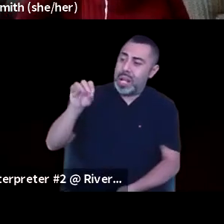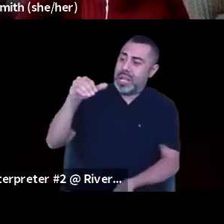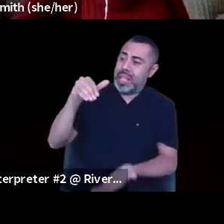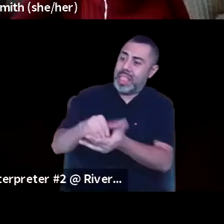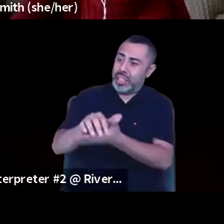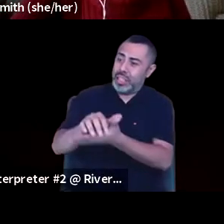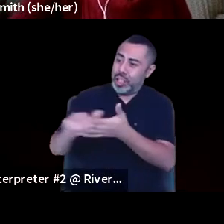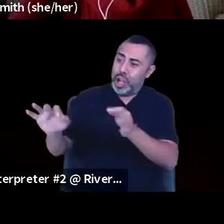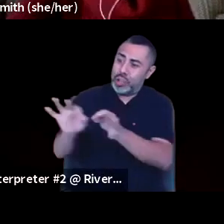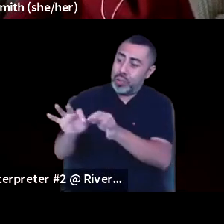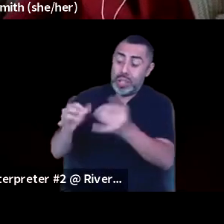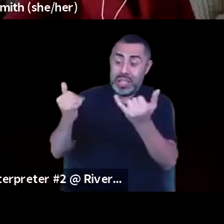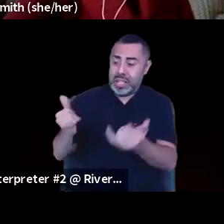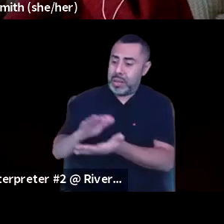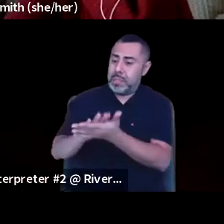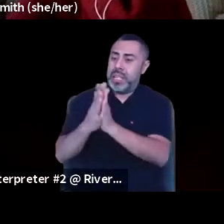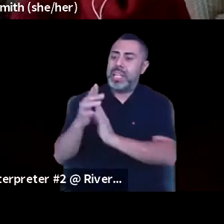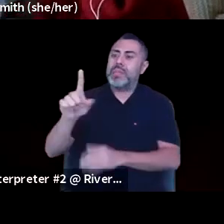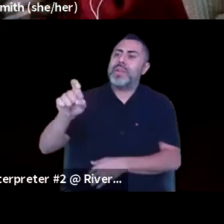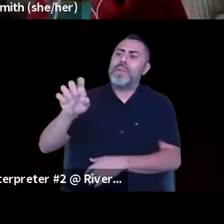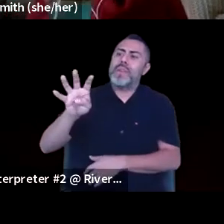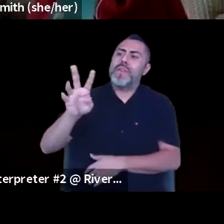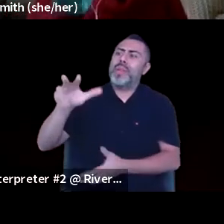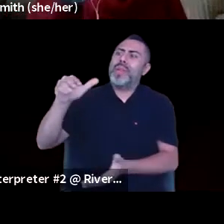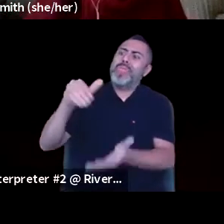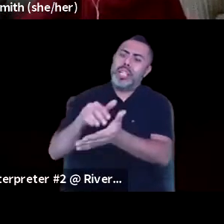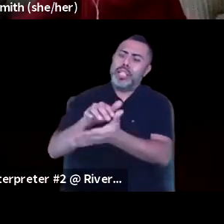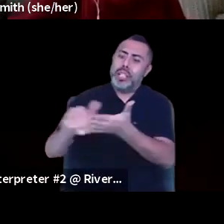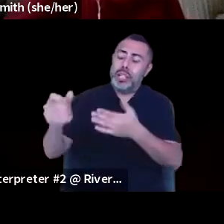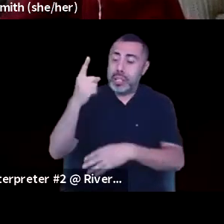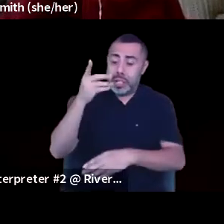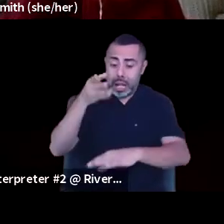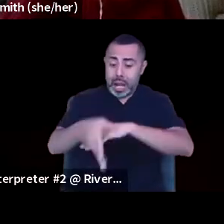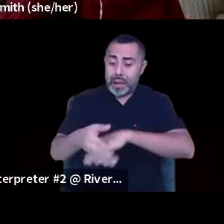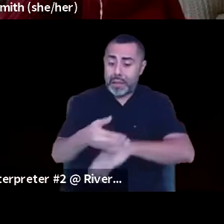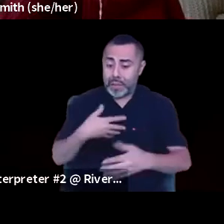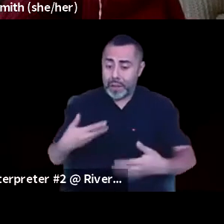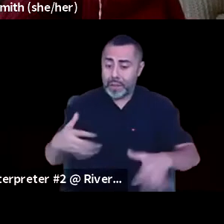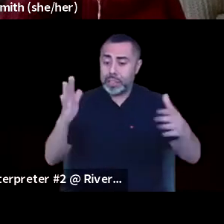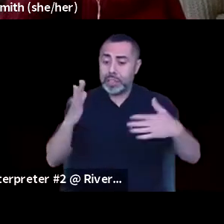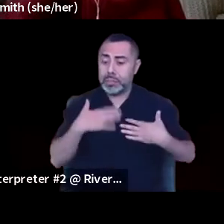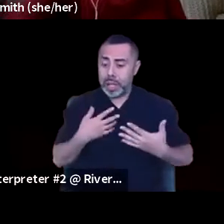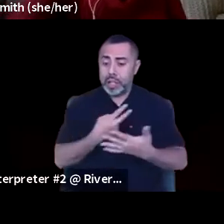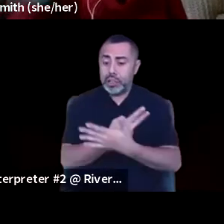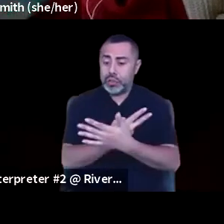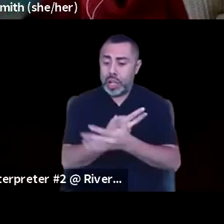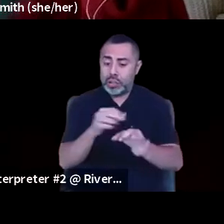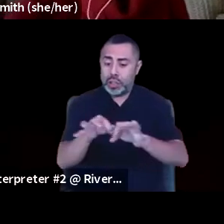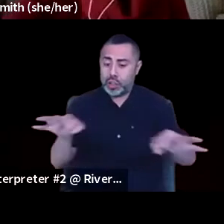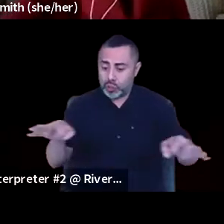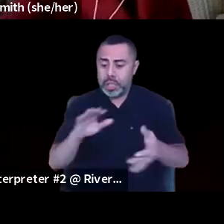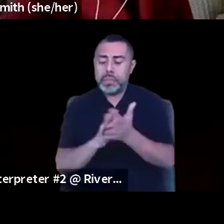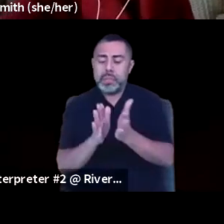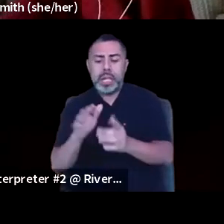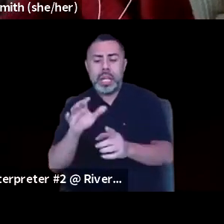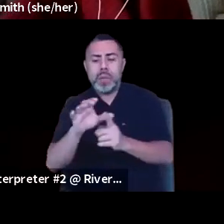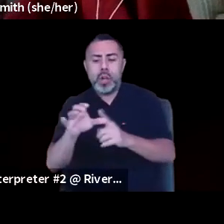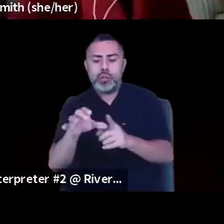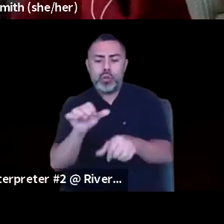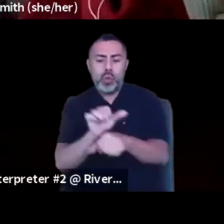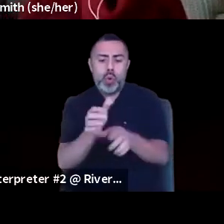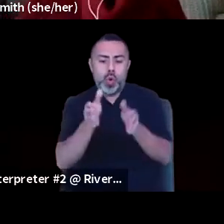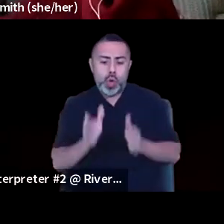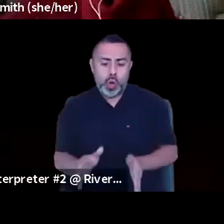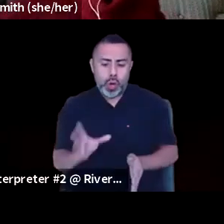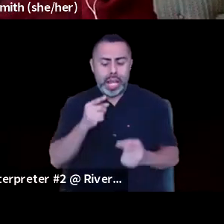$143,000. It was only after I finished my graduate degree, became a cultural worker, and struggled to support myself and be